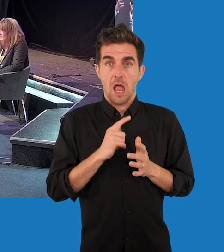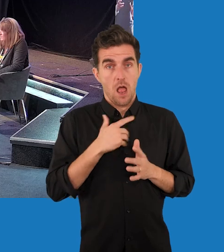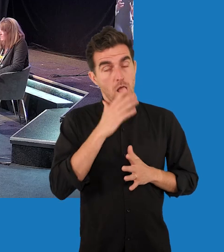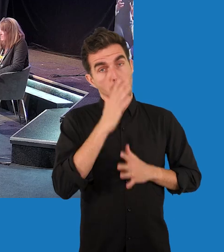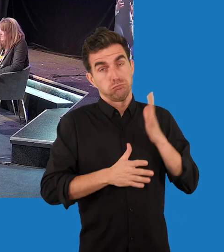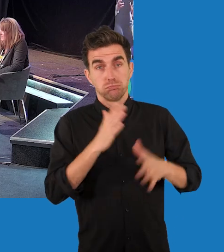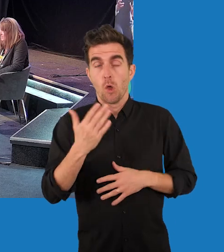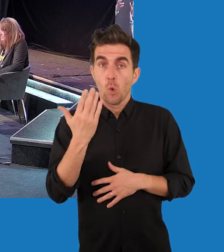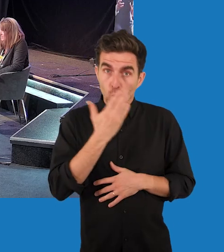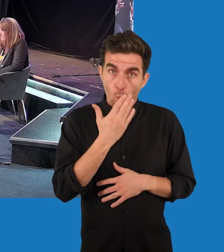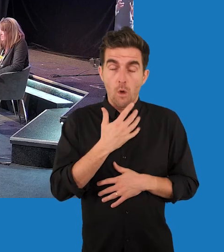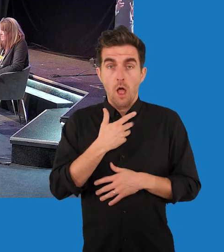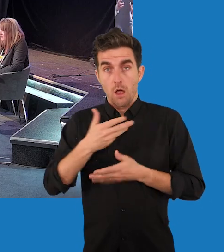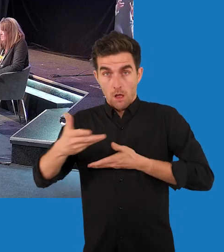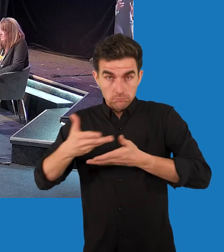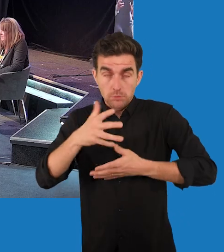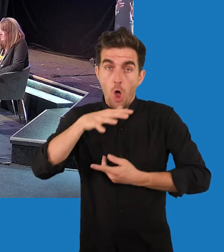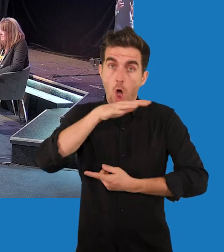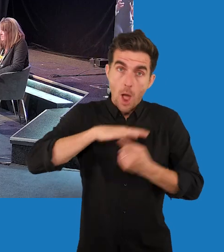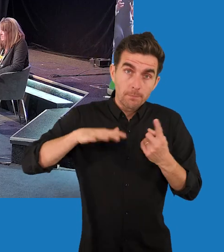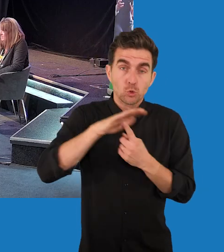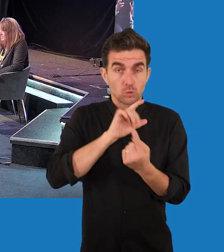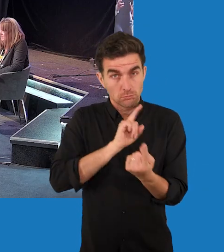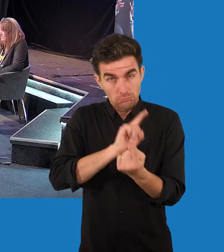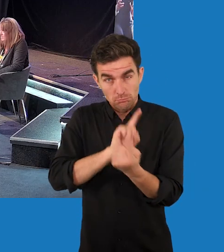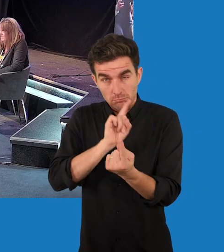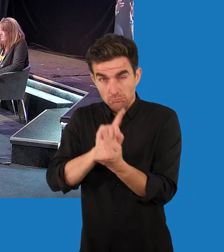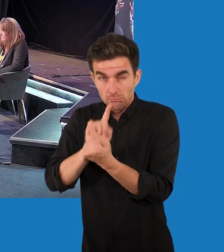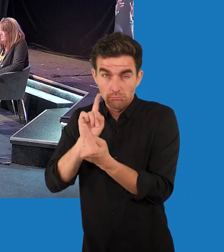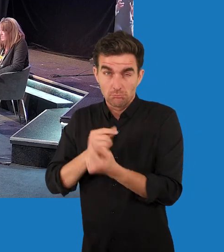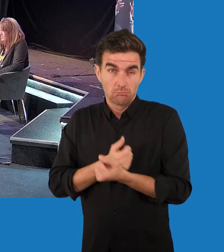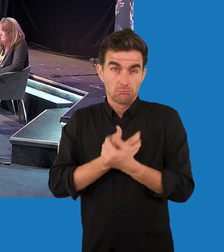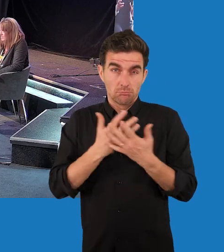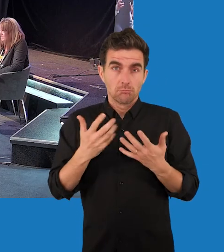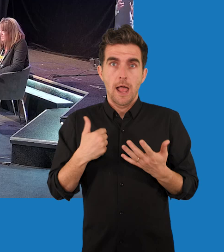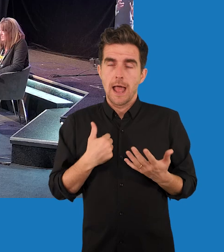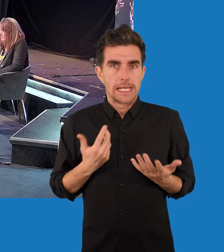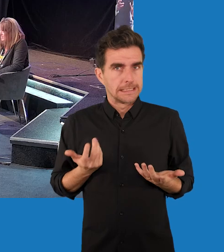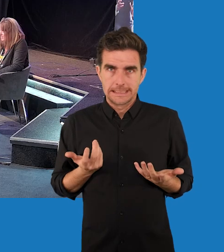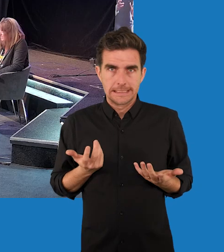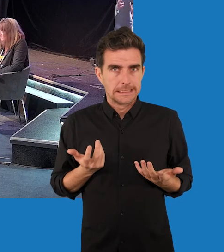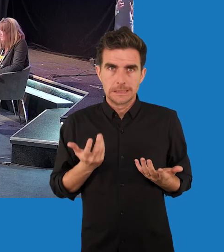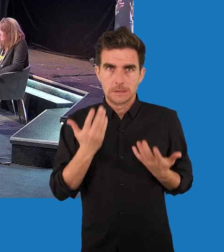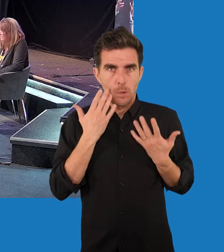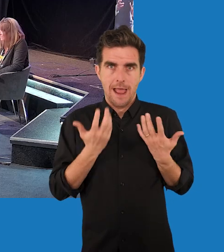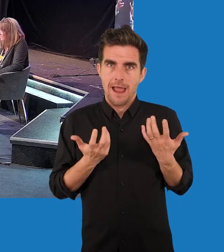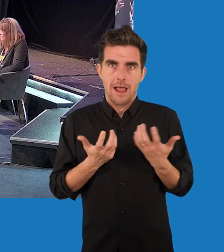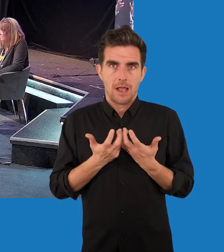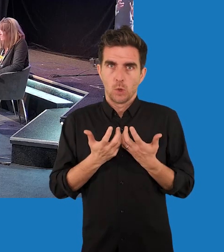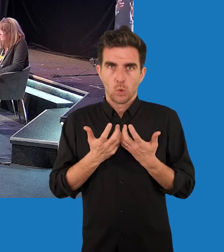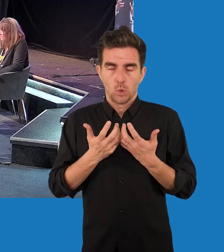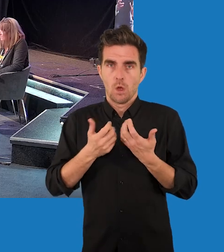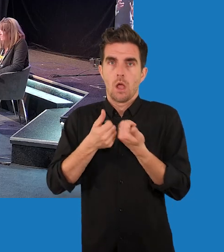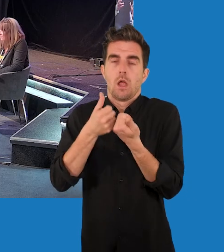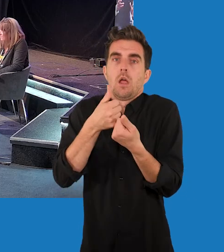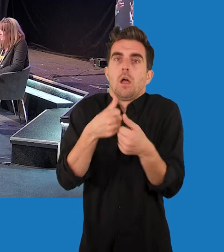had is I go to a lot of schools, I engage with a lot of communities, but I